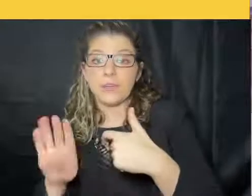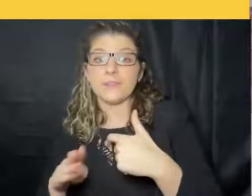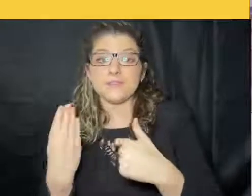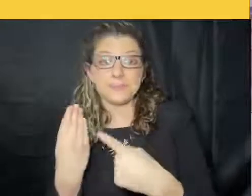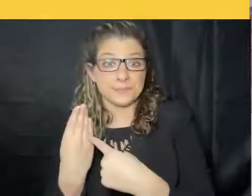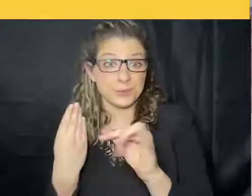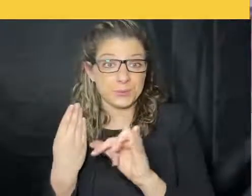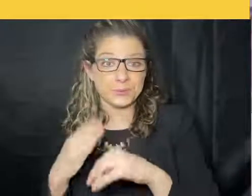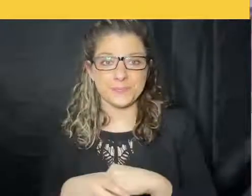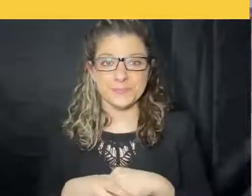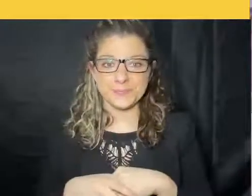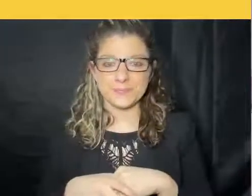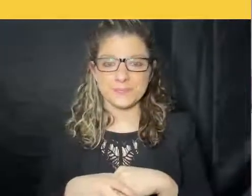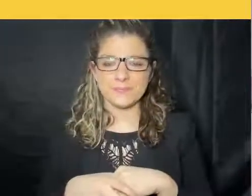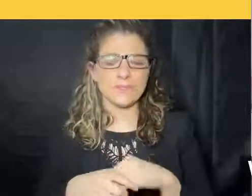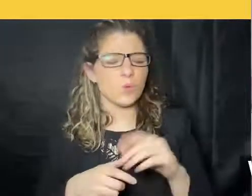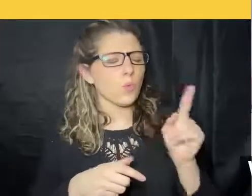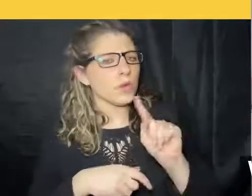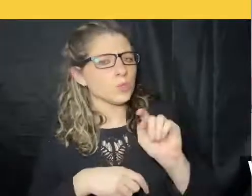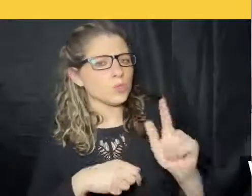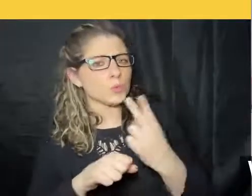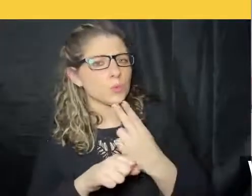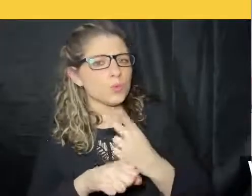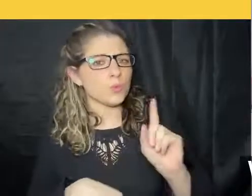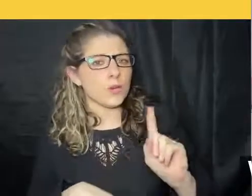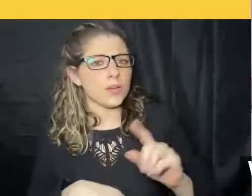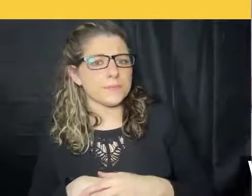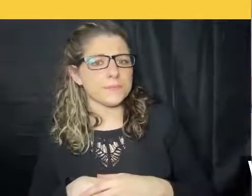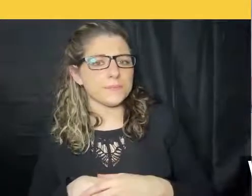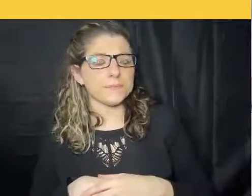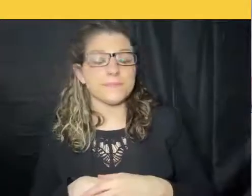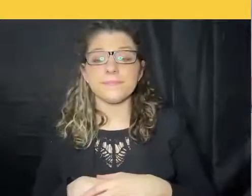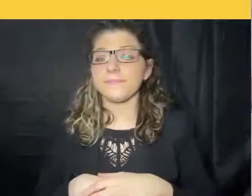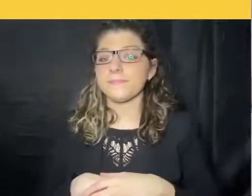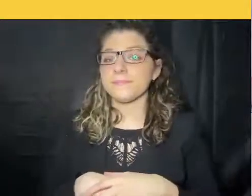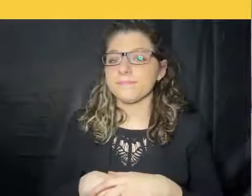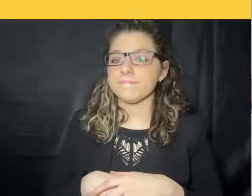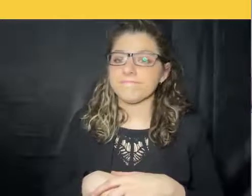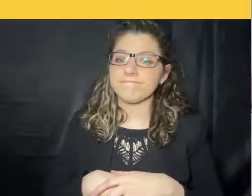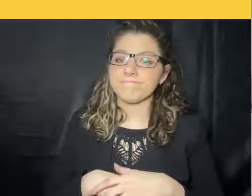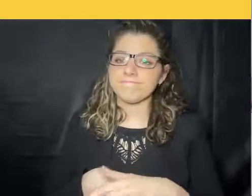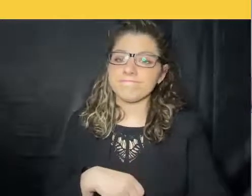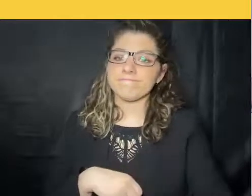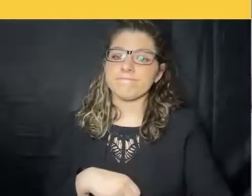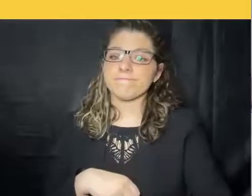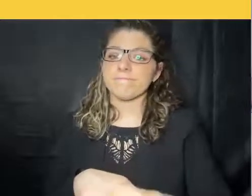on the opposite sides. Where might this tool be used?